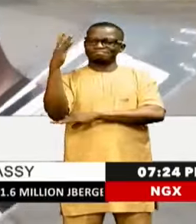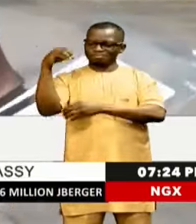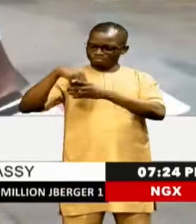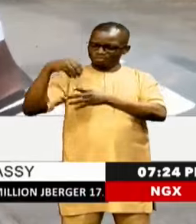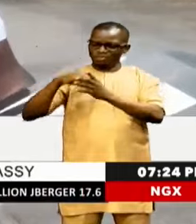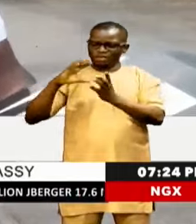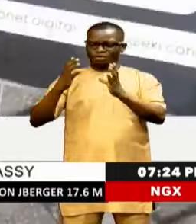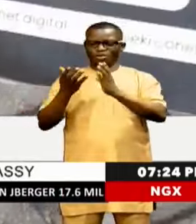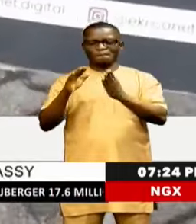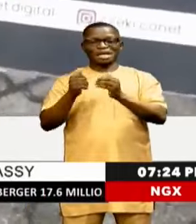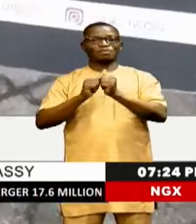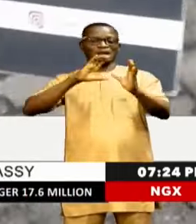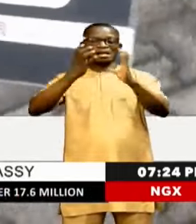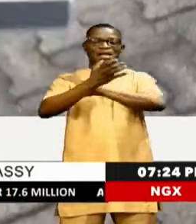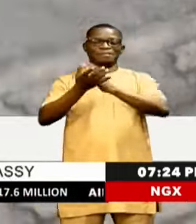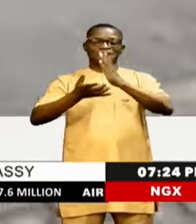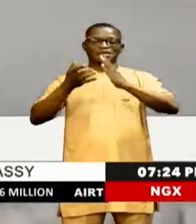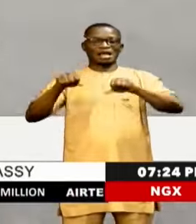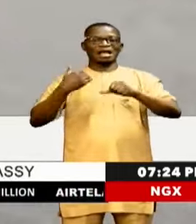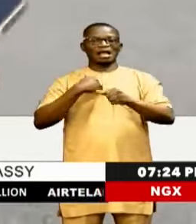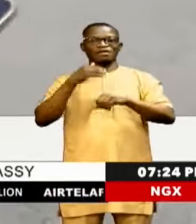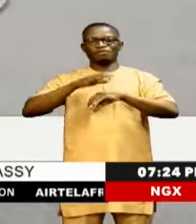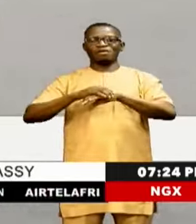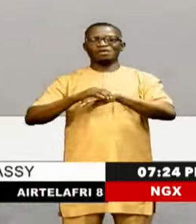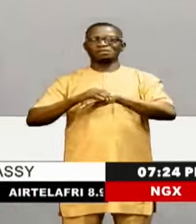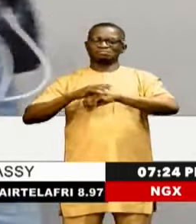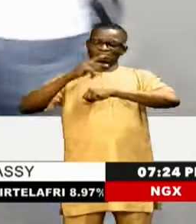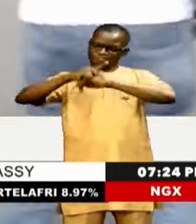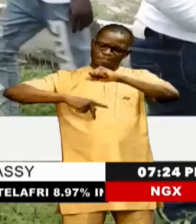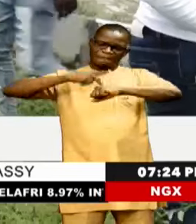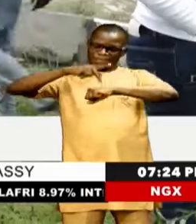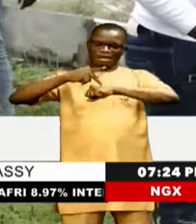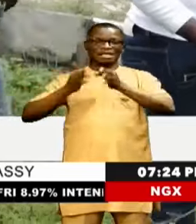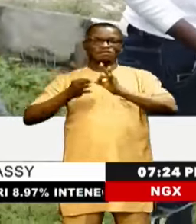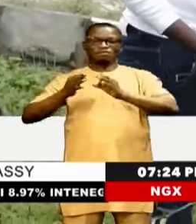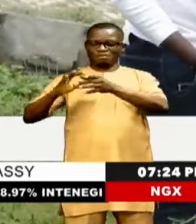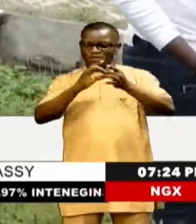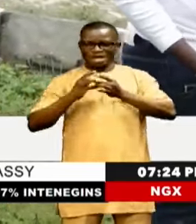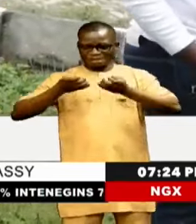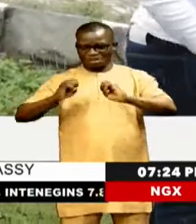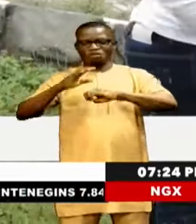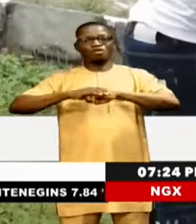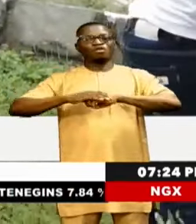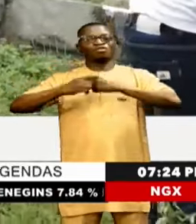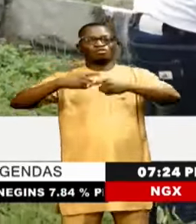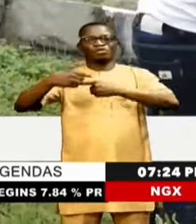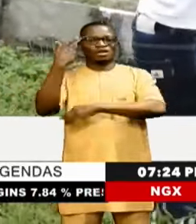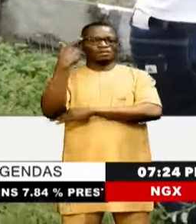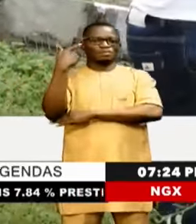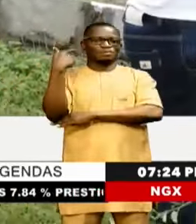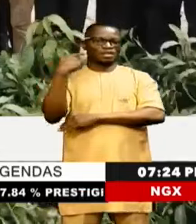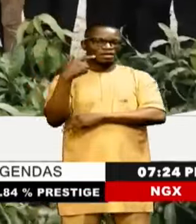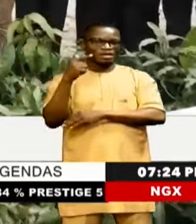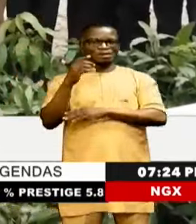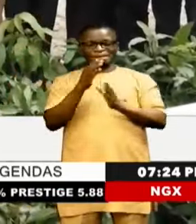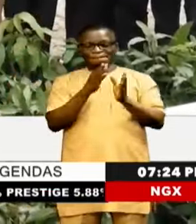climate technologies can have on the ailing planet if the collective effort on the ongoing green initiative is sustained.